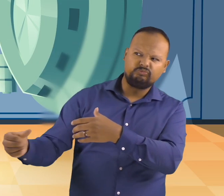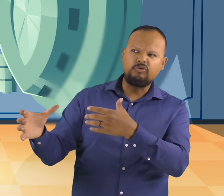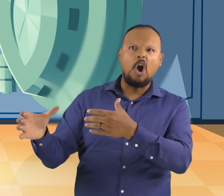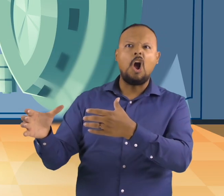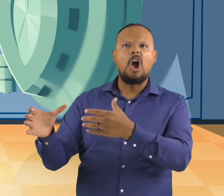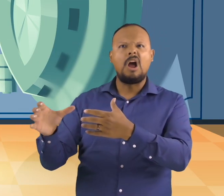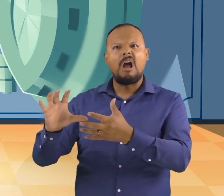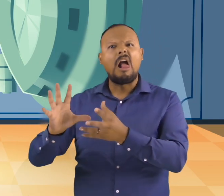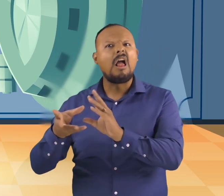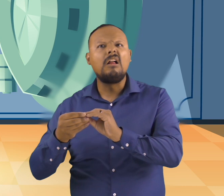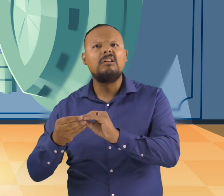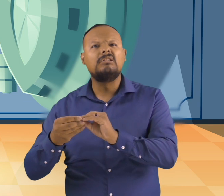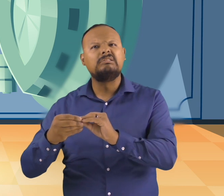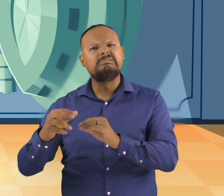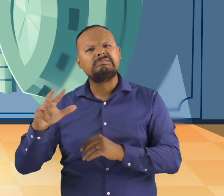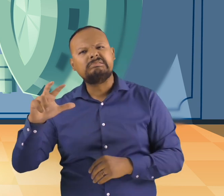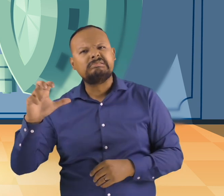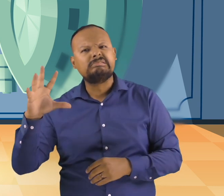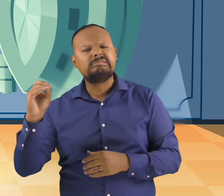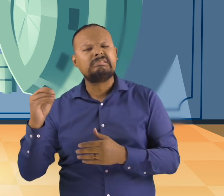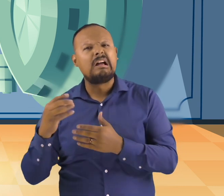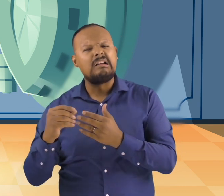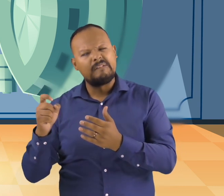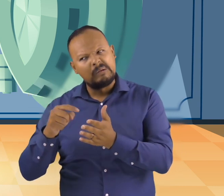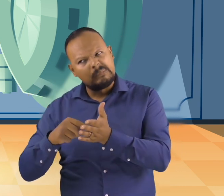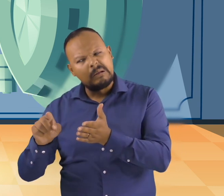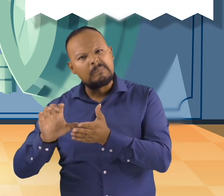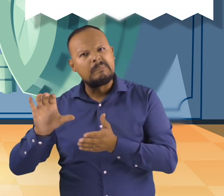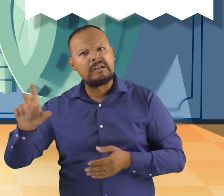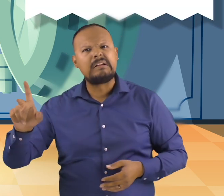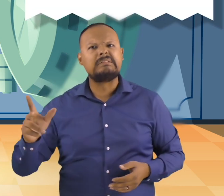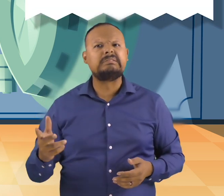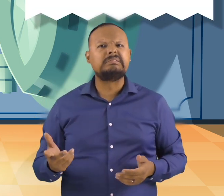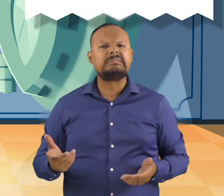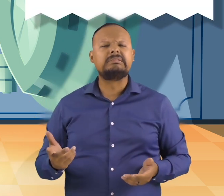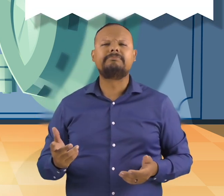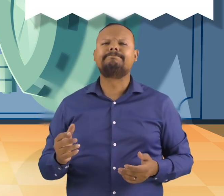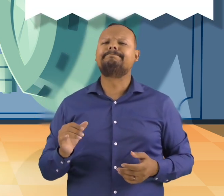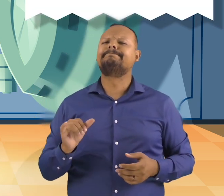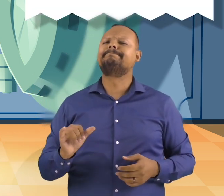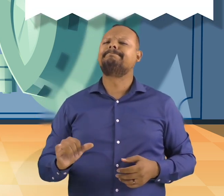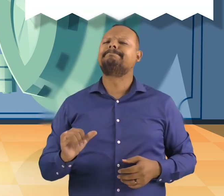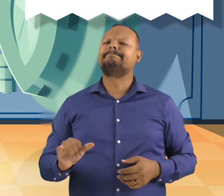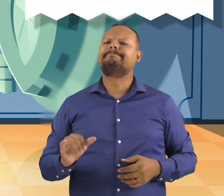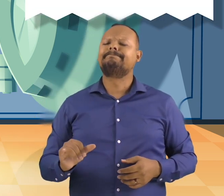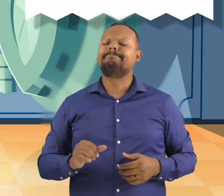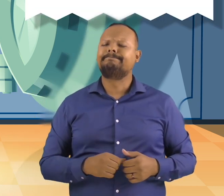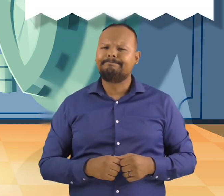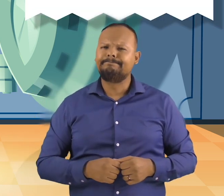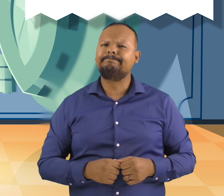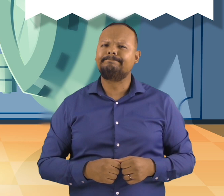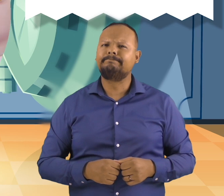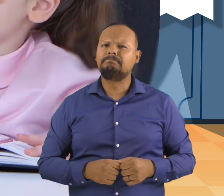Which means she would have to pay her lender $350 total.